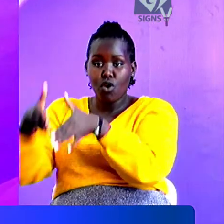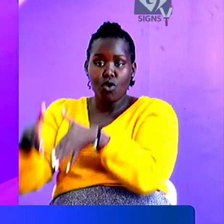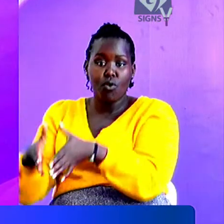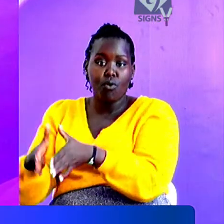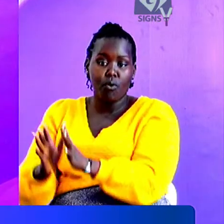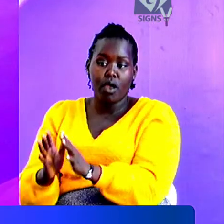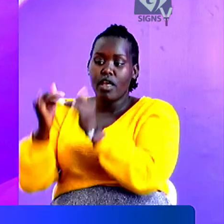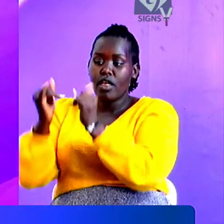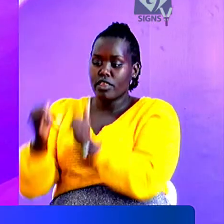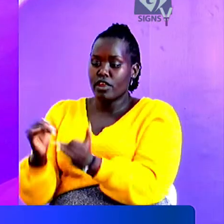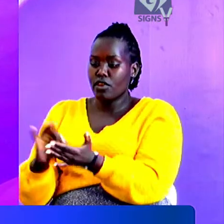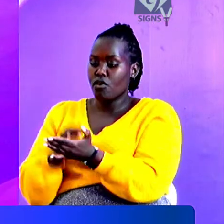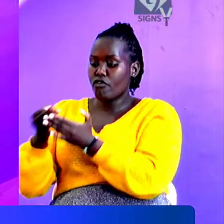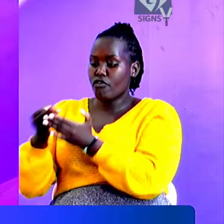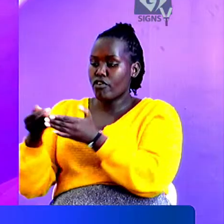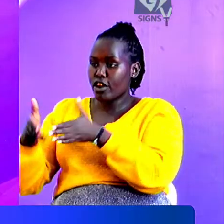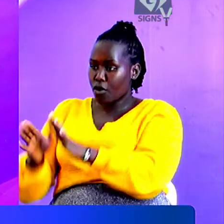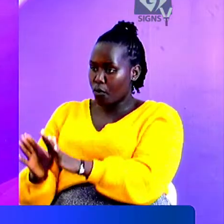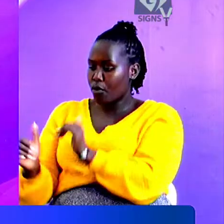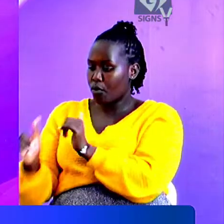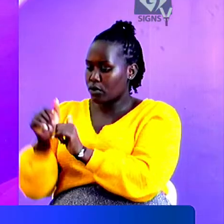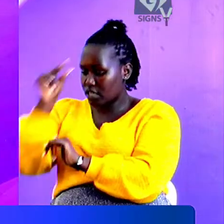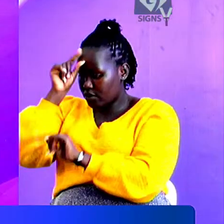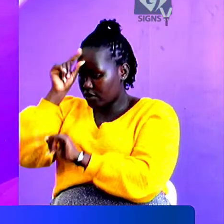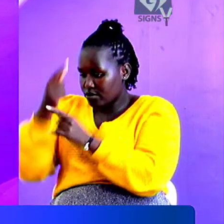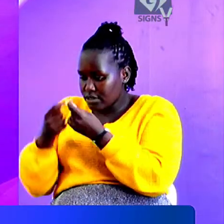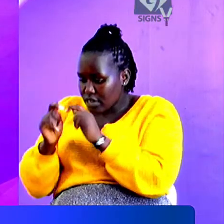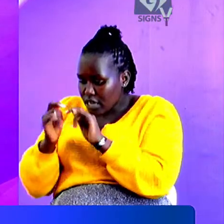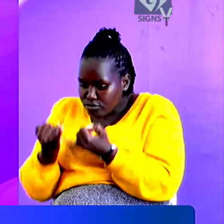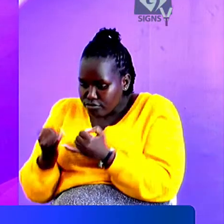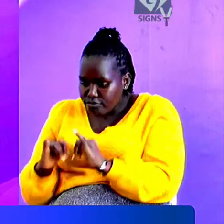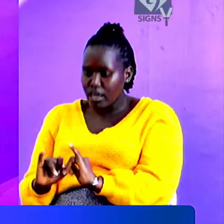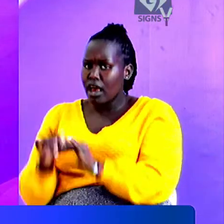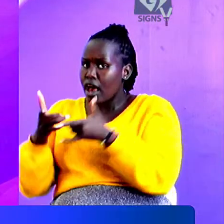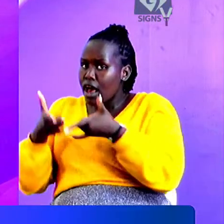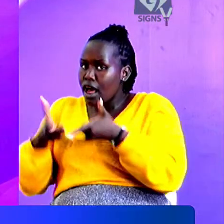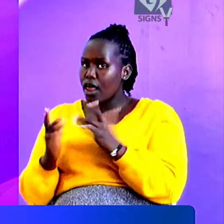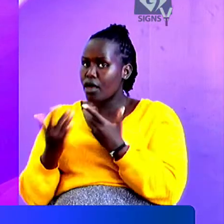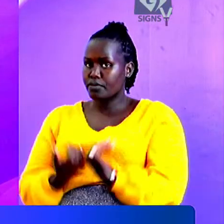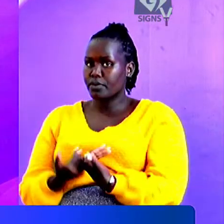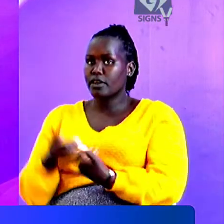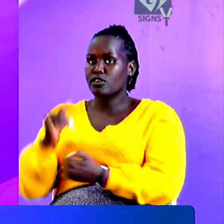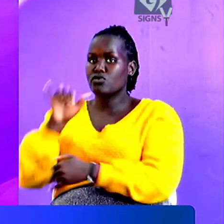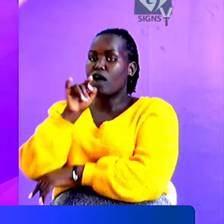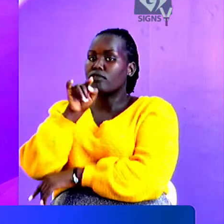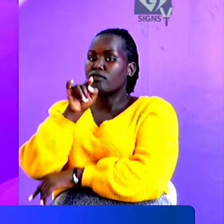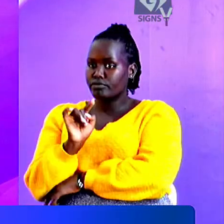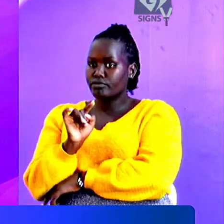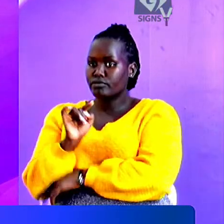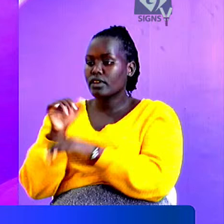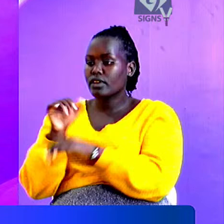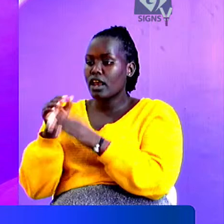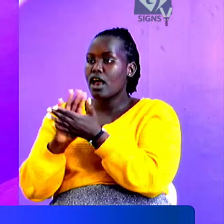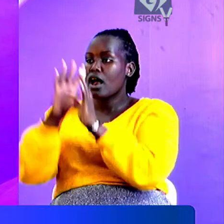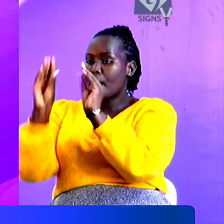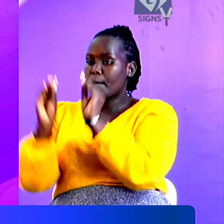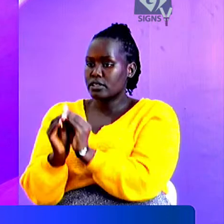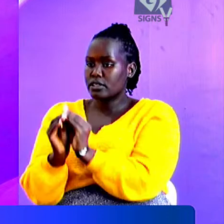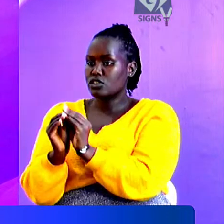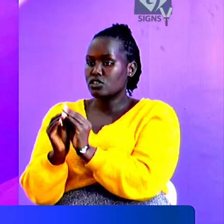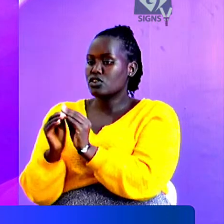the government is trying to do what? To implement. Let me ask you, of a budget of about 732